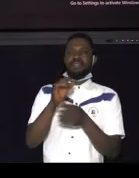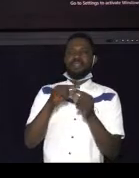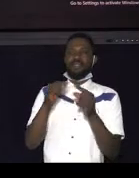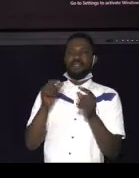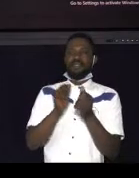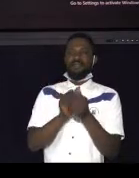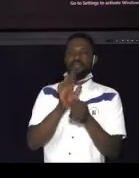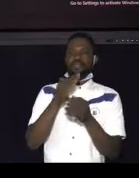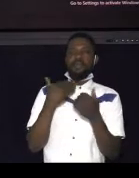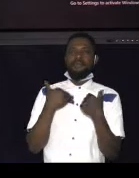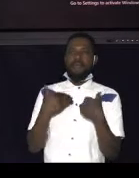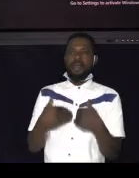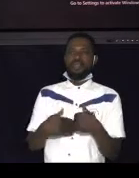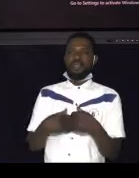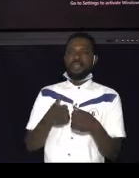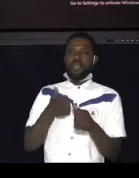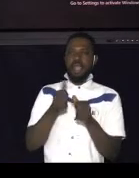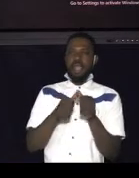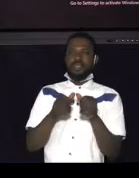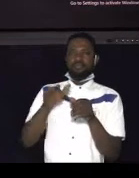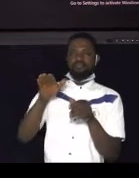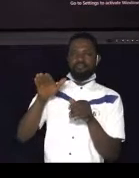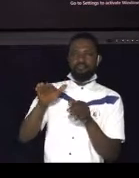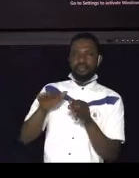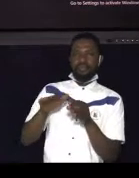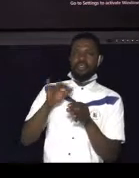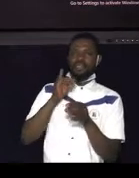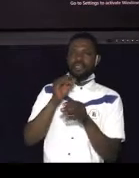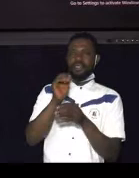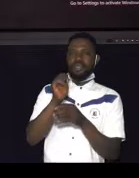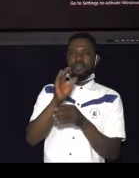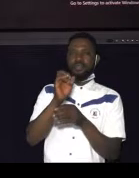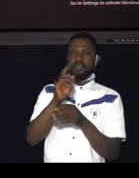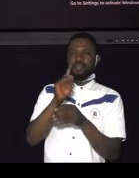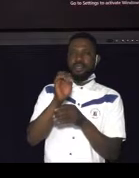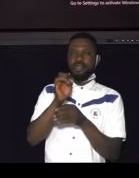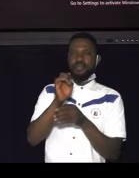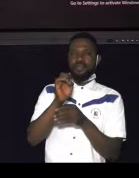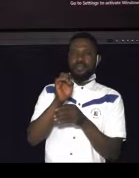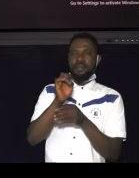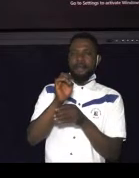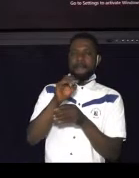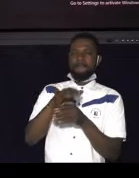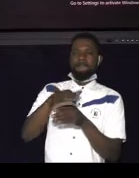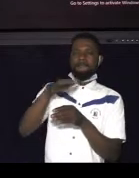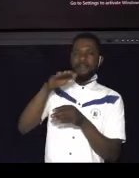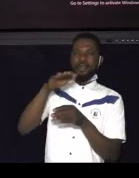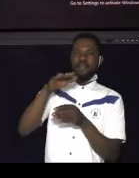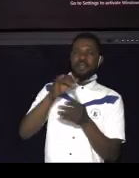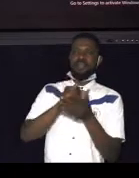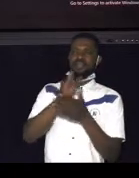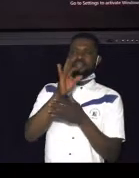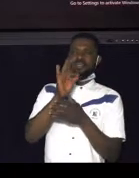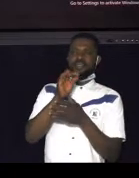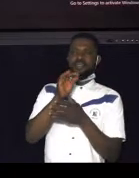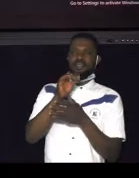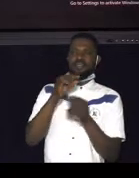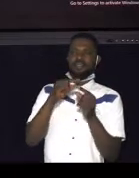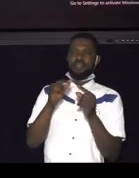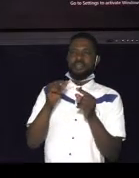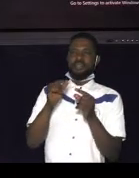body. Now, anything less than that is acute. Back to parallel, that is 90